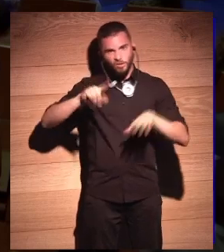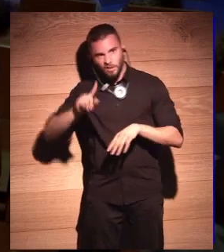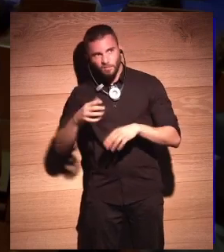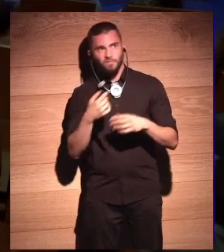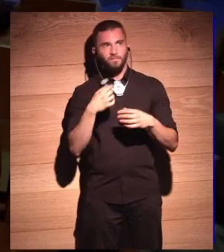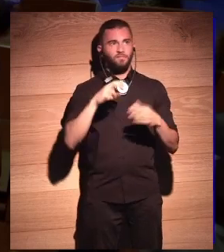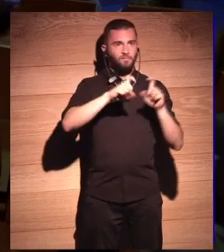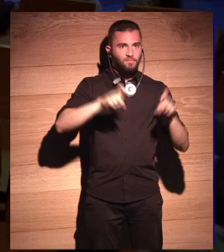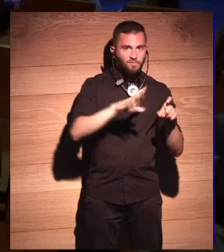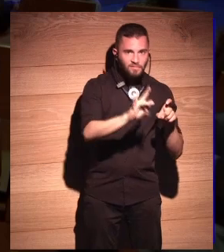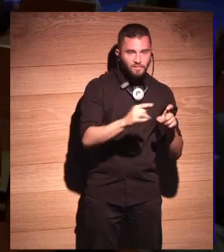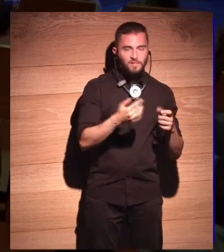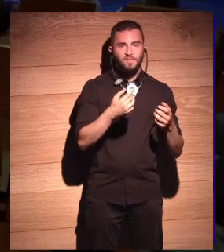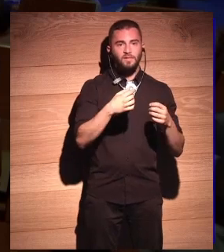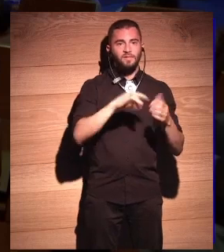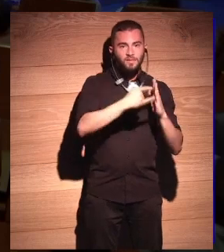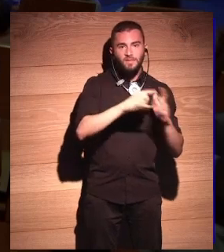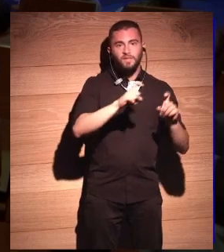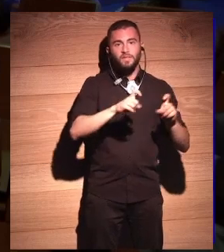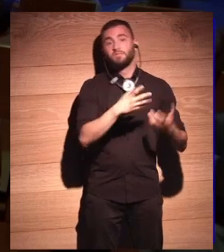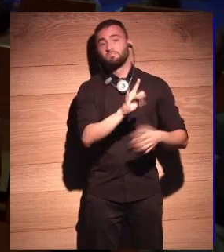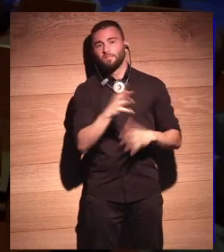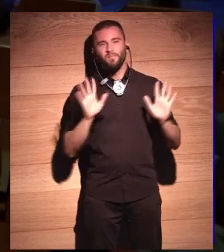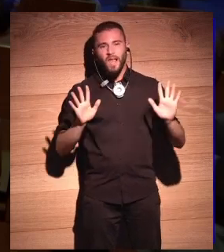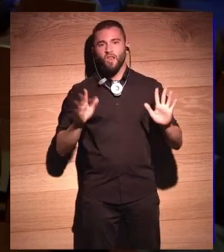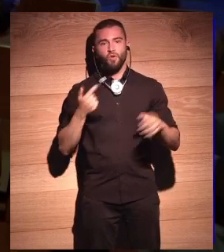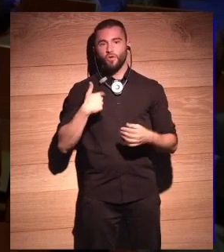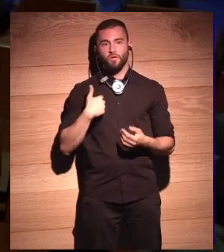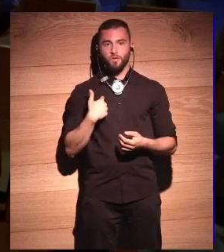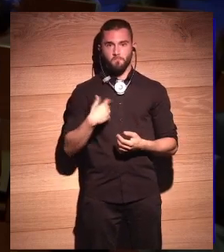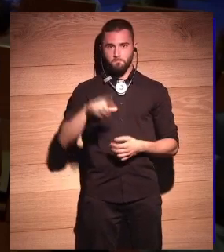it till I'm making it, which is what everyone should do.